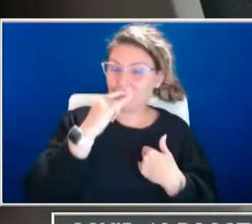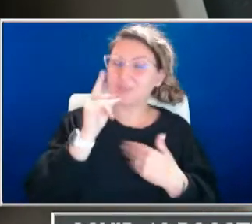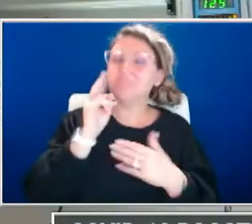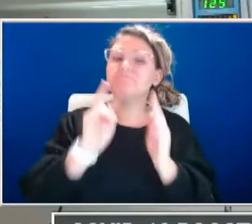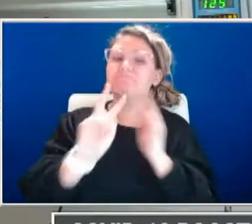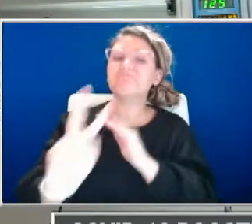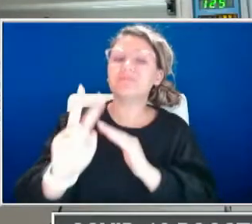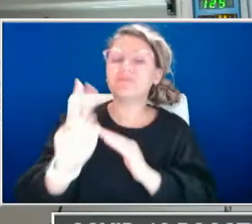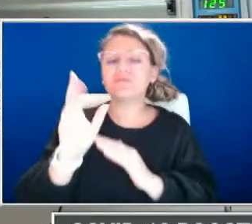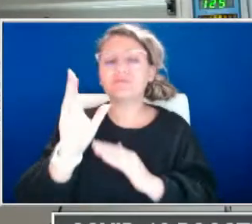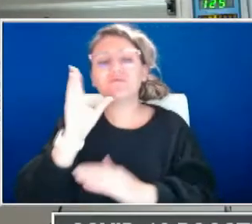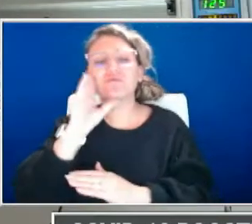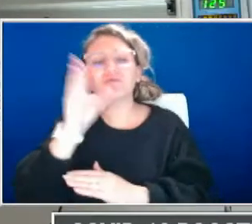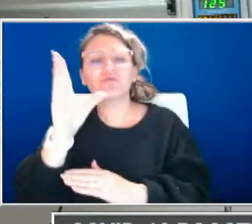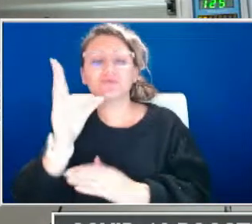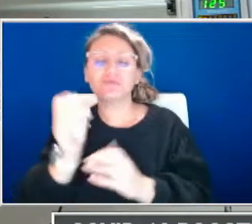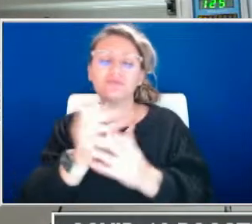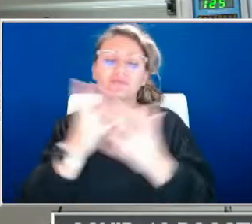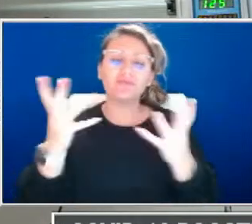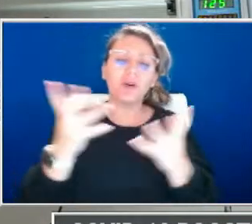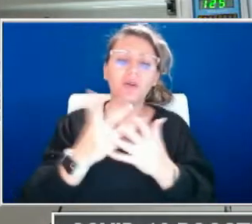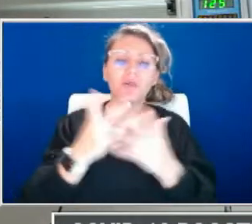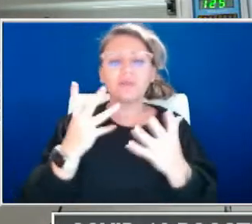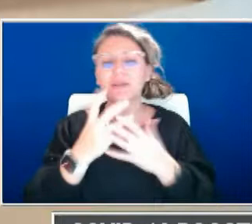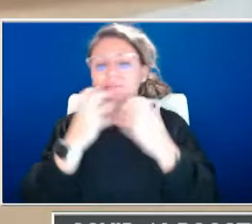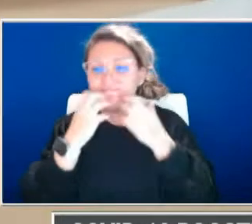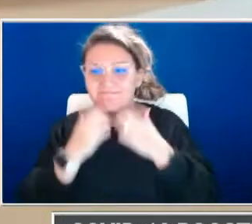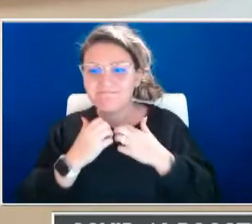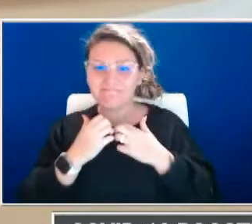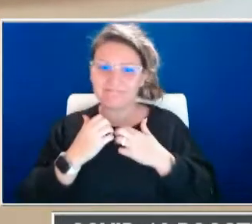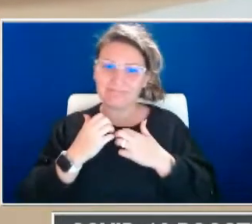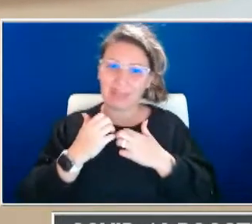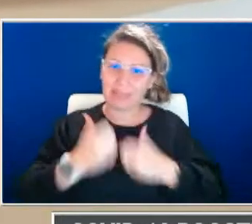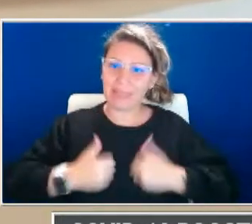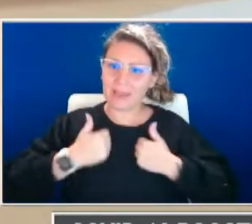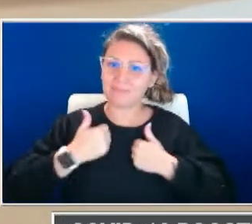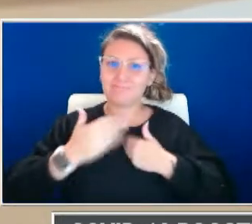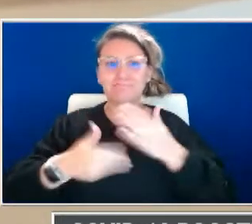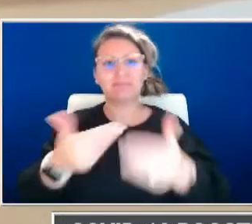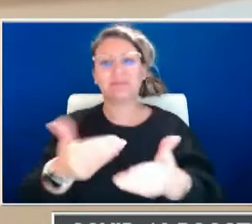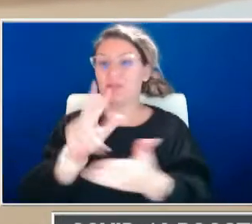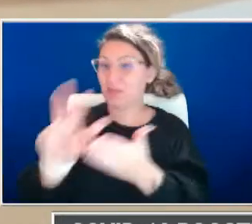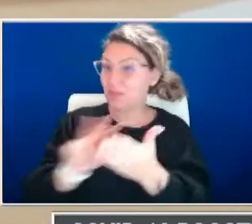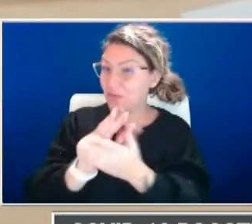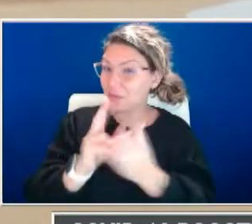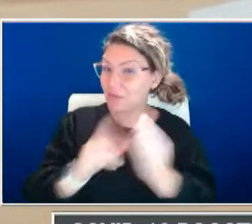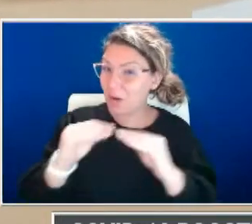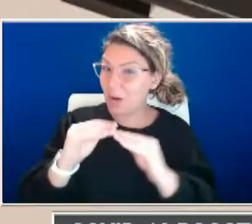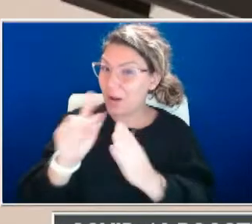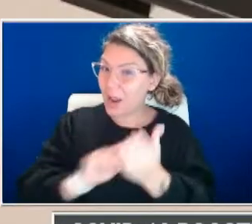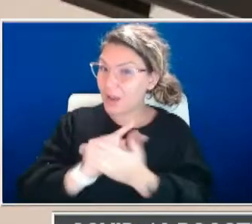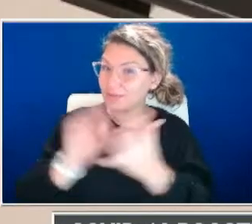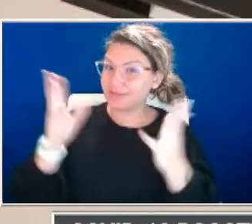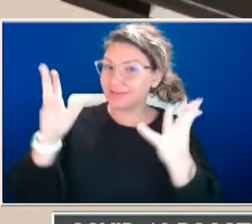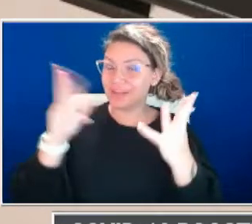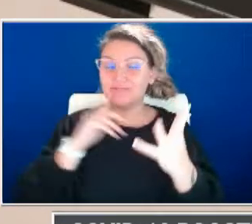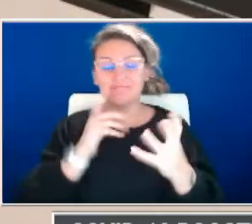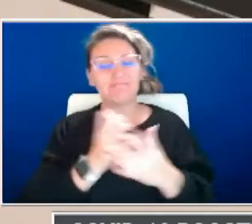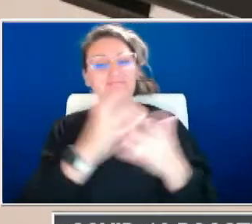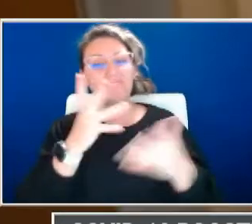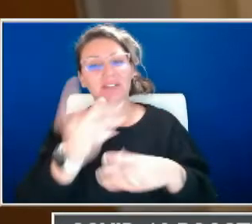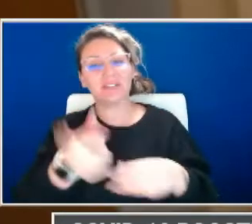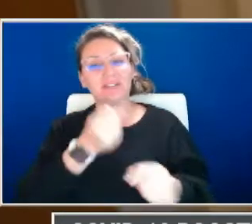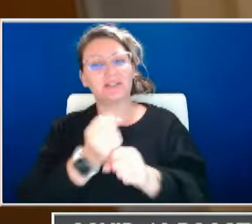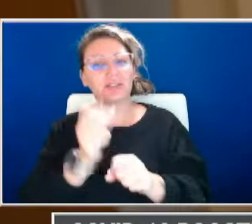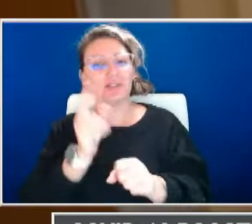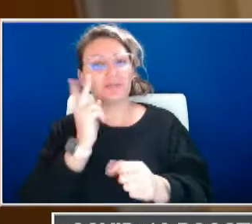live for. 3 more hours, about. Yay! And so many more years to look forward to. We've had a good life, and I've